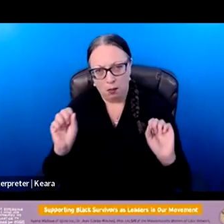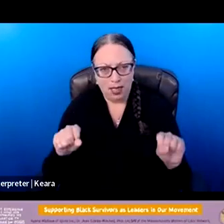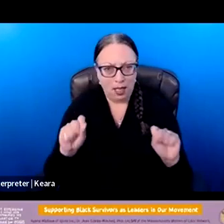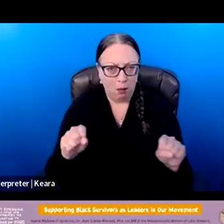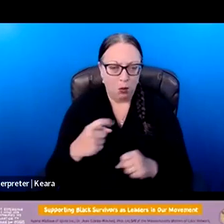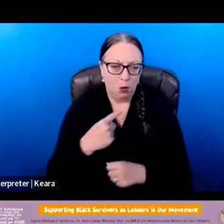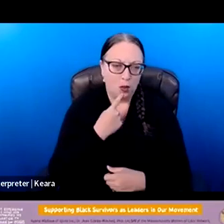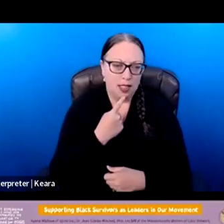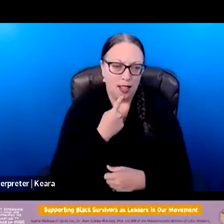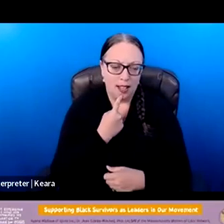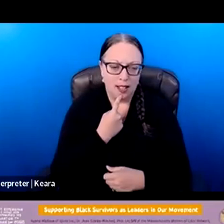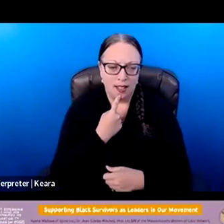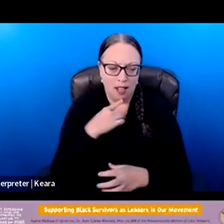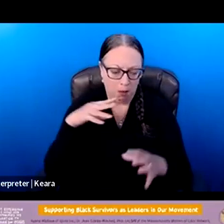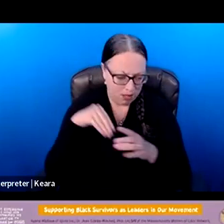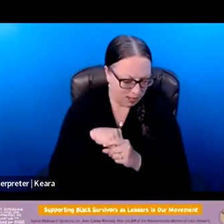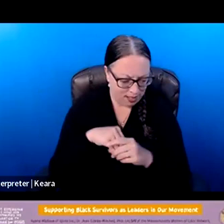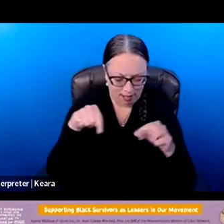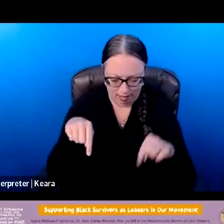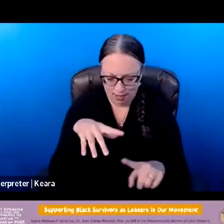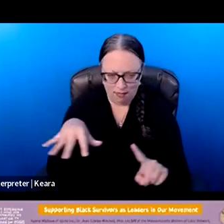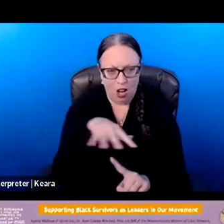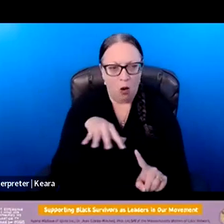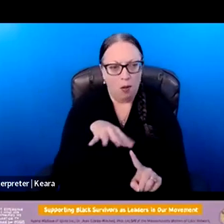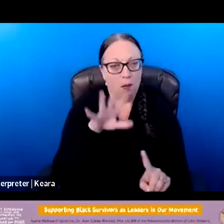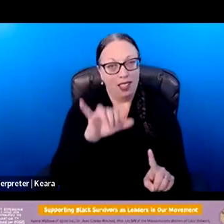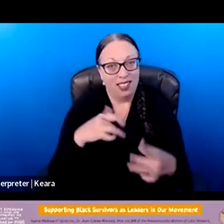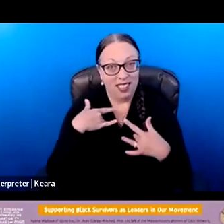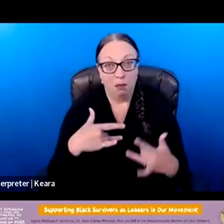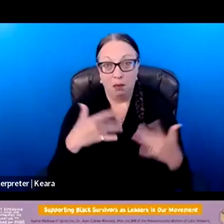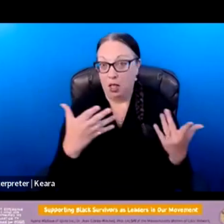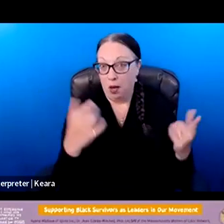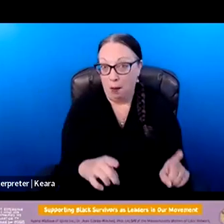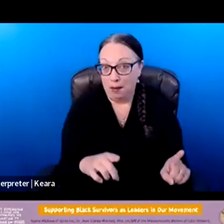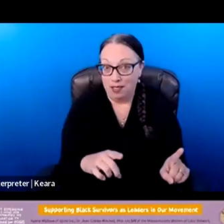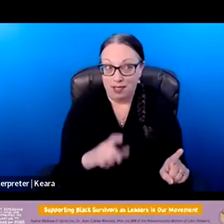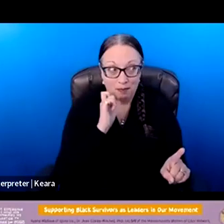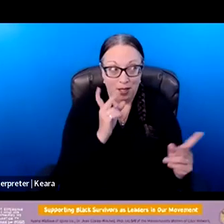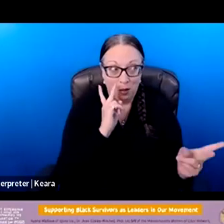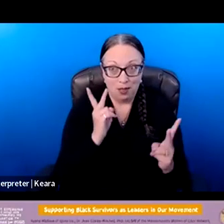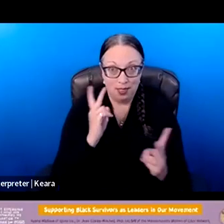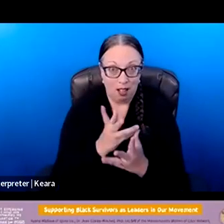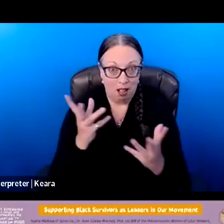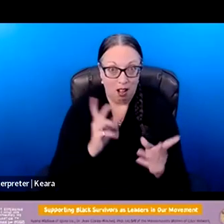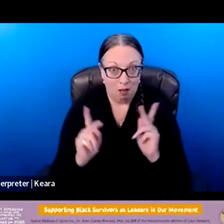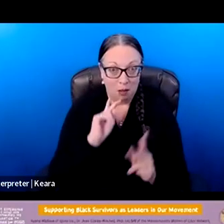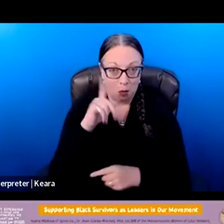I'm in this environment, because this is typically what happens to me where I am. I don't see a lot of people that look like me, even the advocates